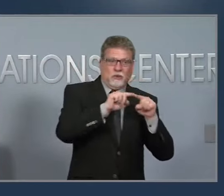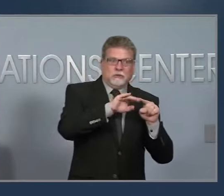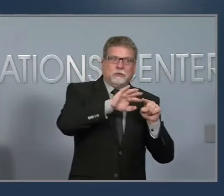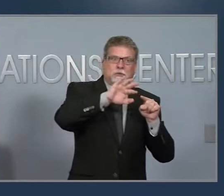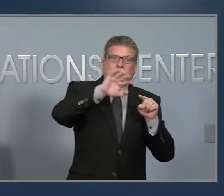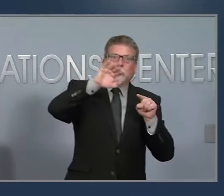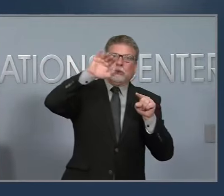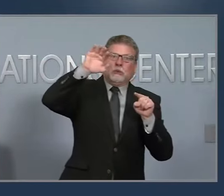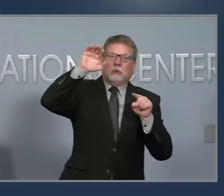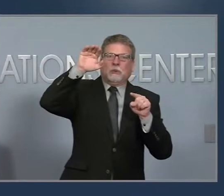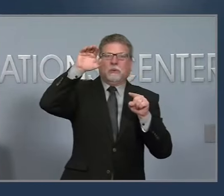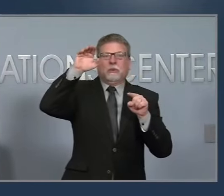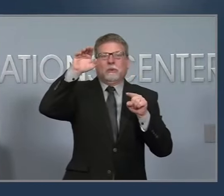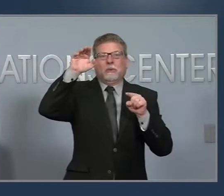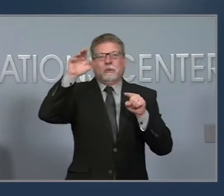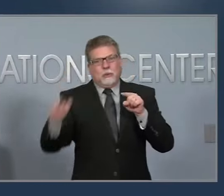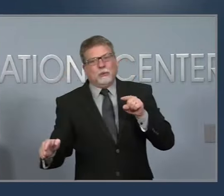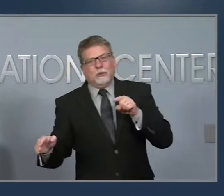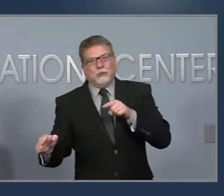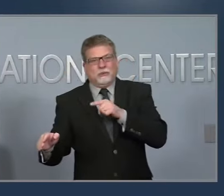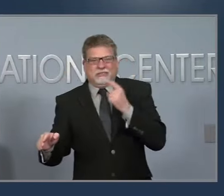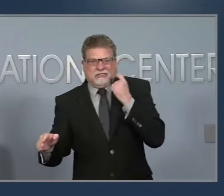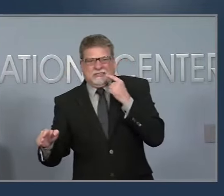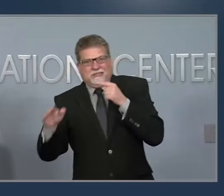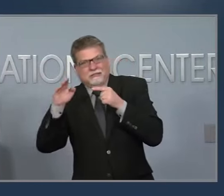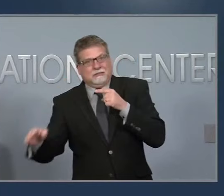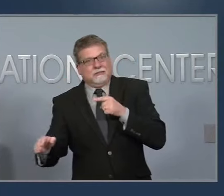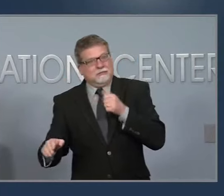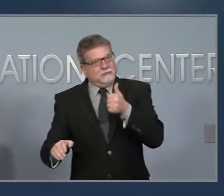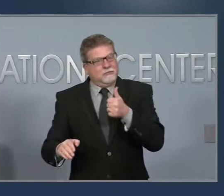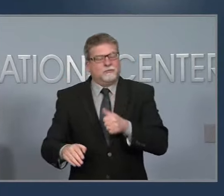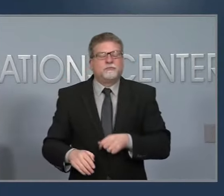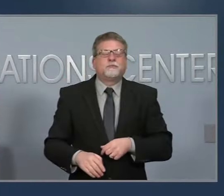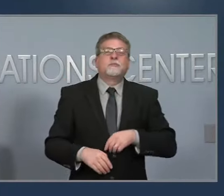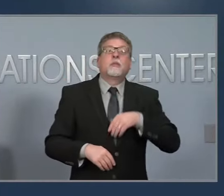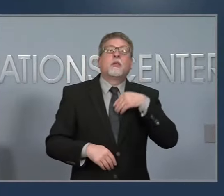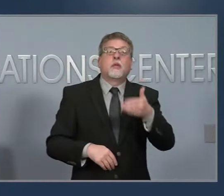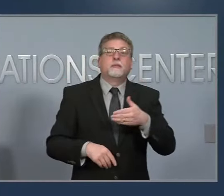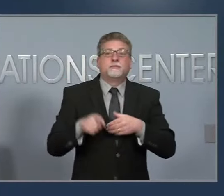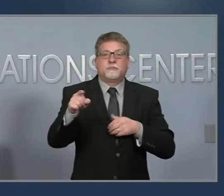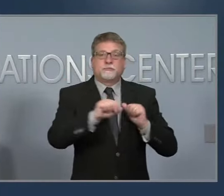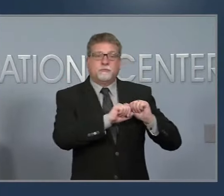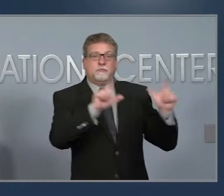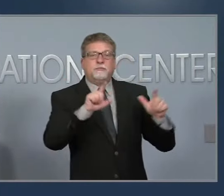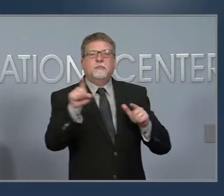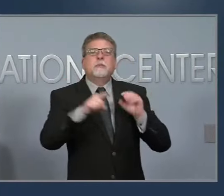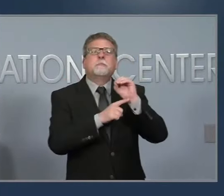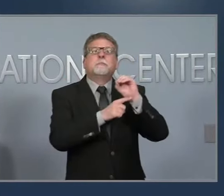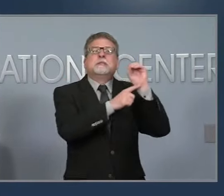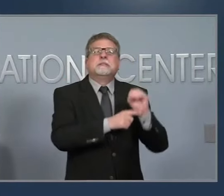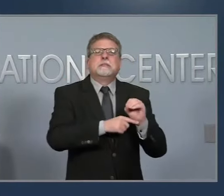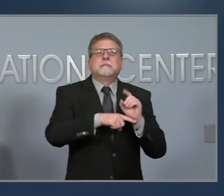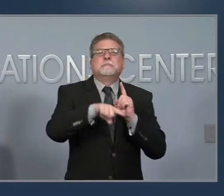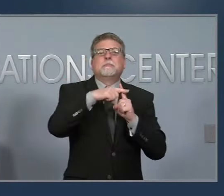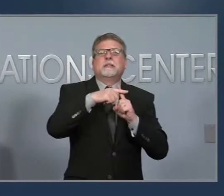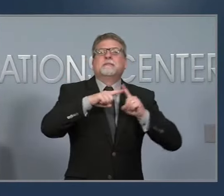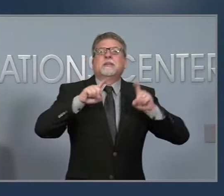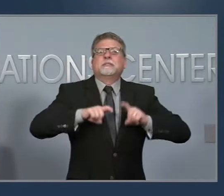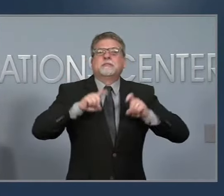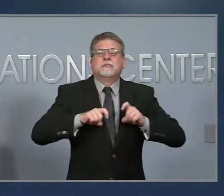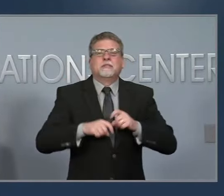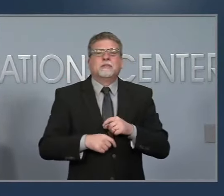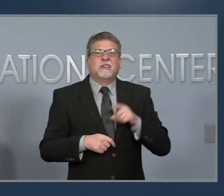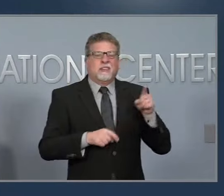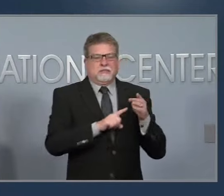down sharply over the past month. Next, we look at the percent of tests that are positive. This graph goes